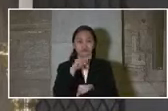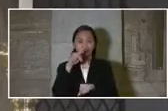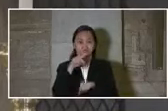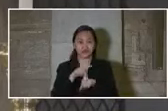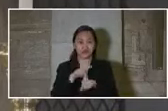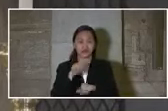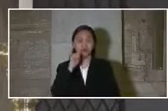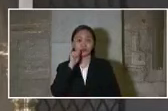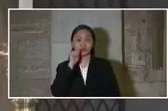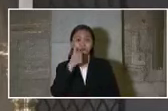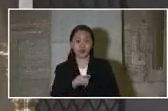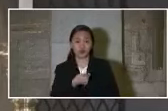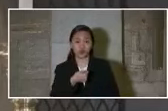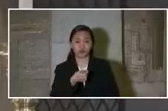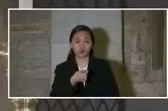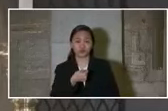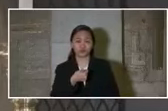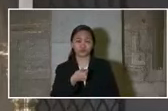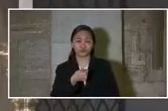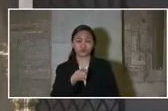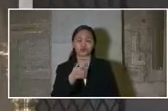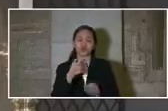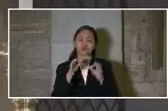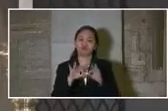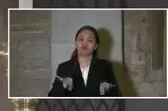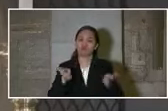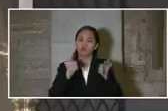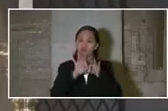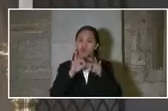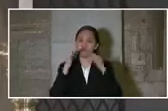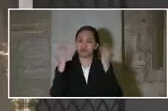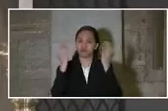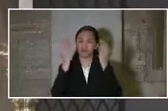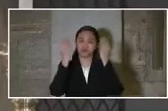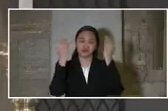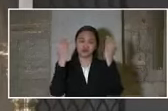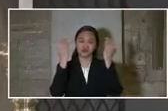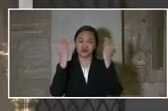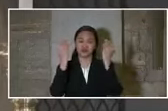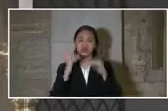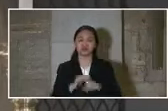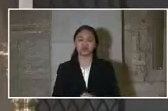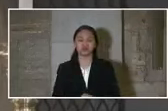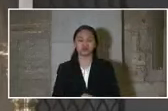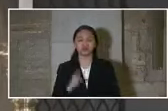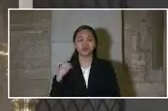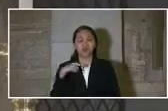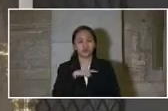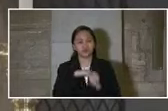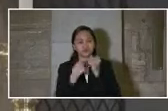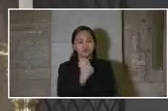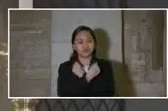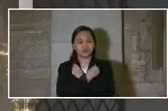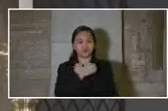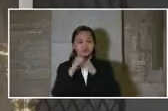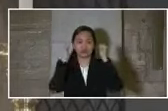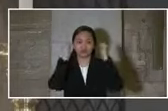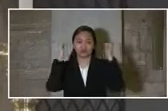so tomorrow is a very important celebration. Our beloved